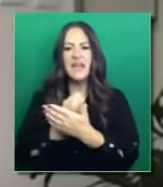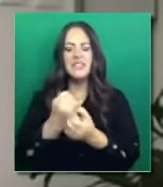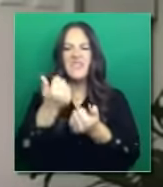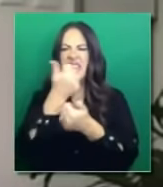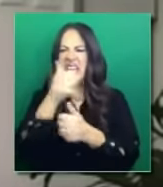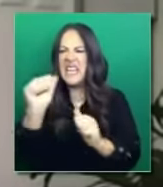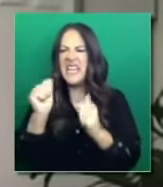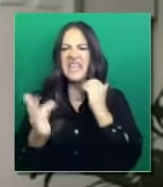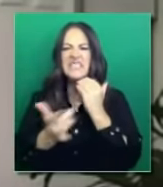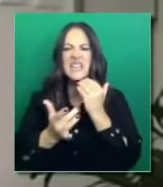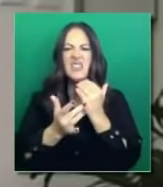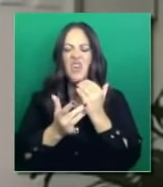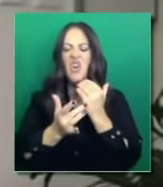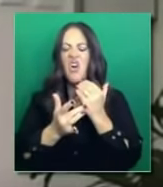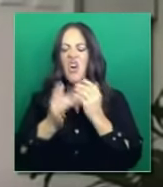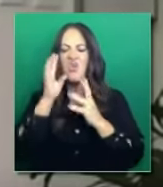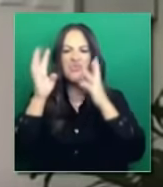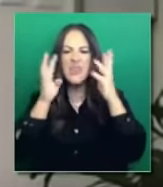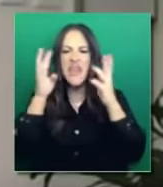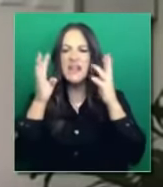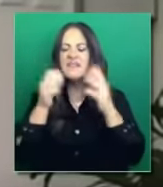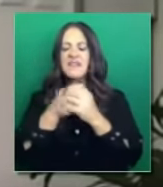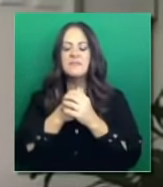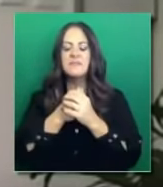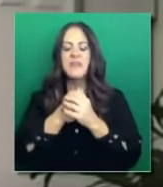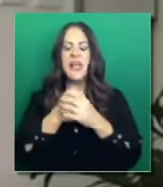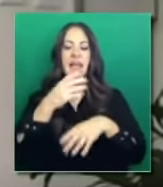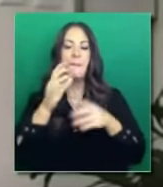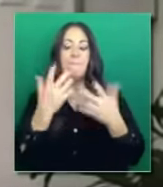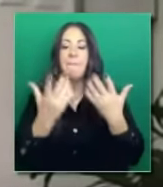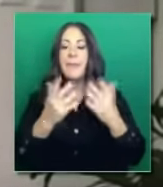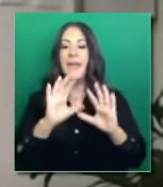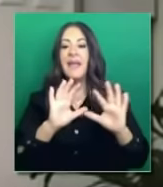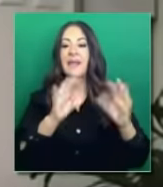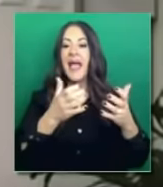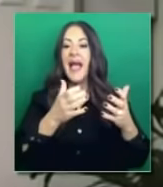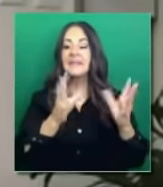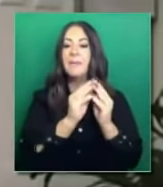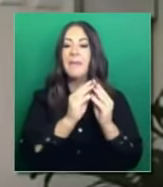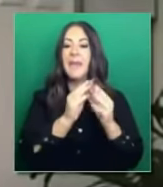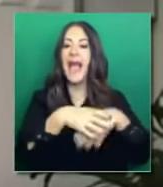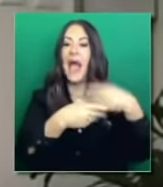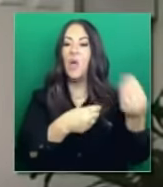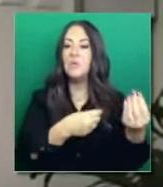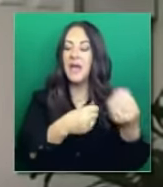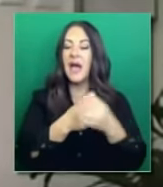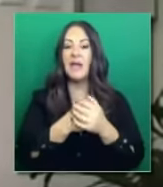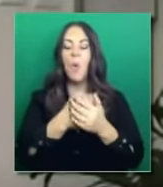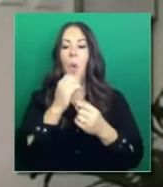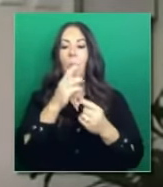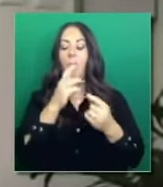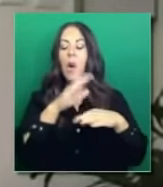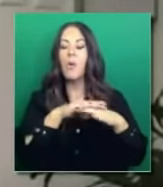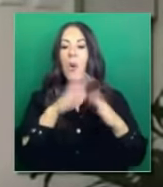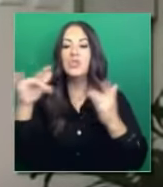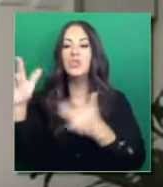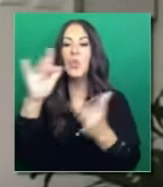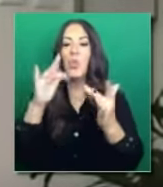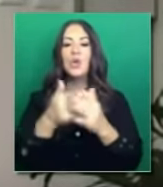on in the state. Everything from outdoor classrooms and expeditions, schools that are developing project-based